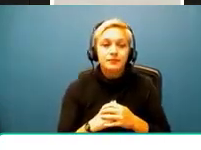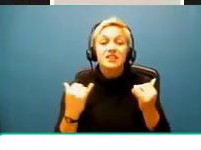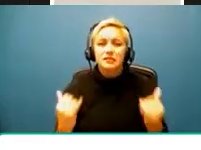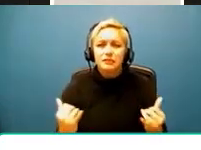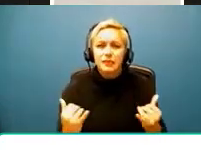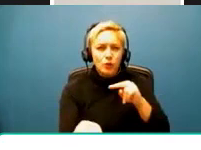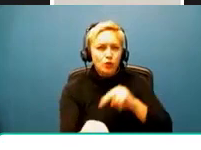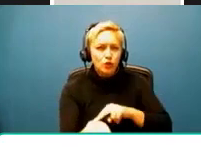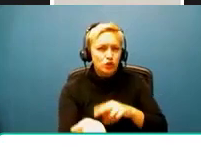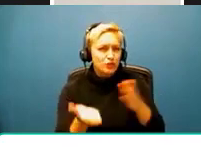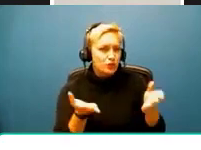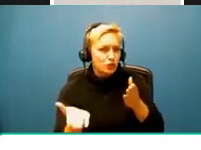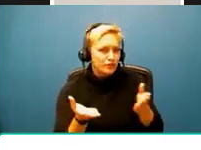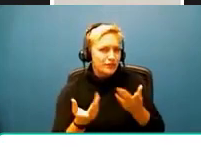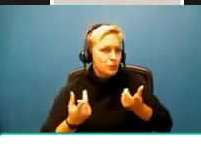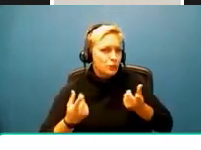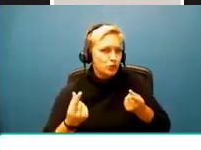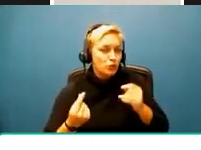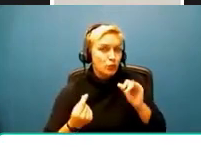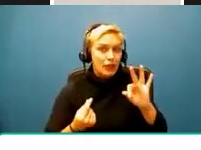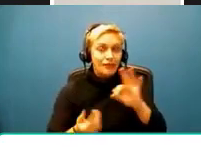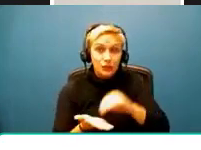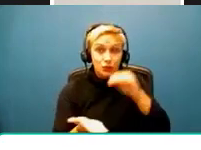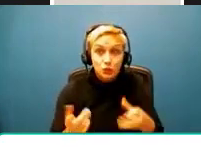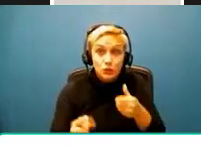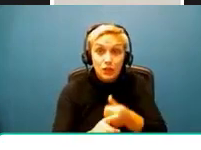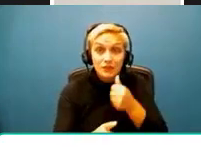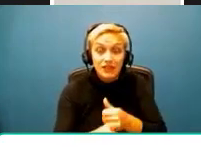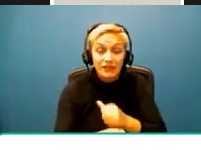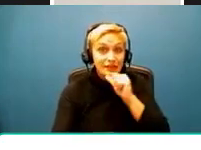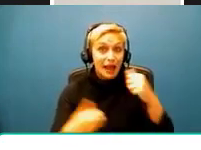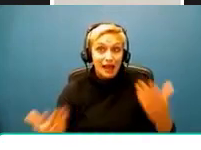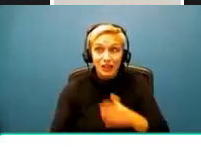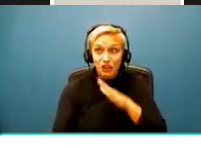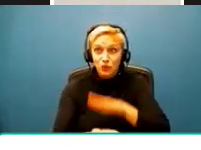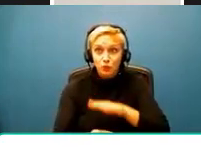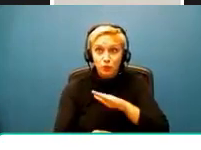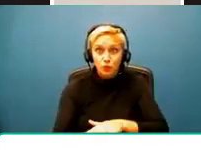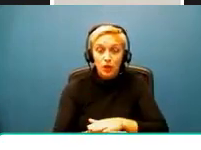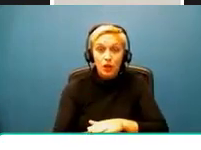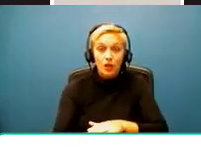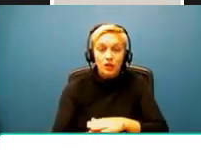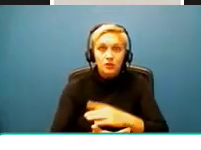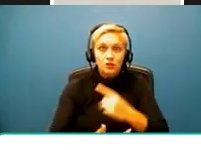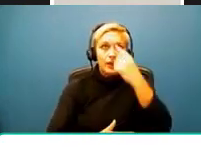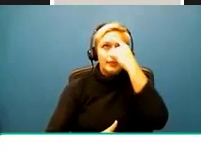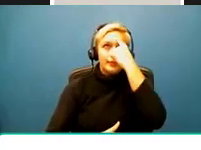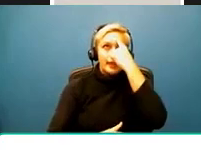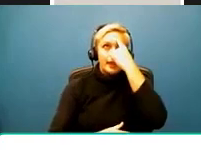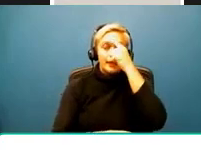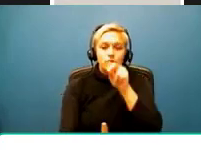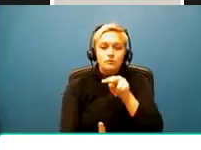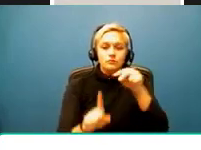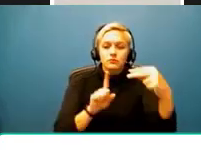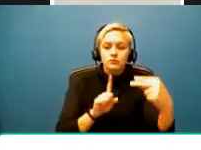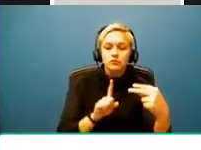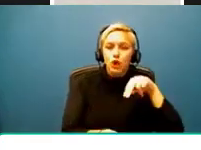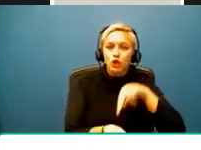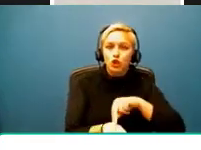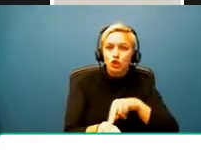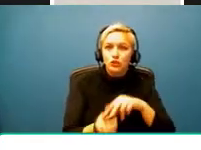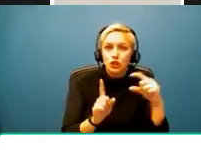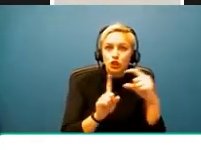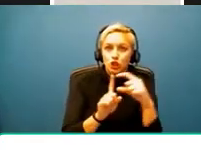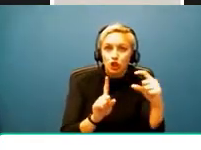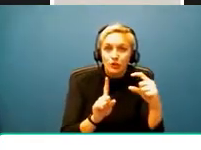if the student was going to be virtual, what I have encouraged people to do is think of it from a nursing term standpoint, it's